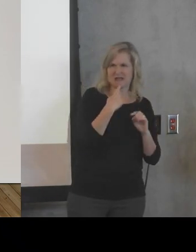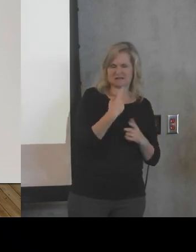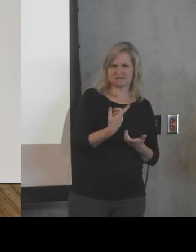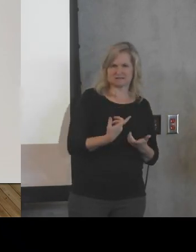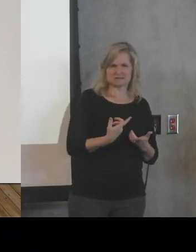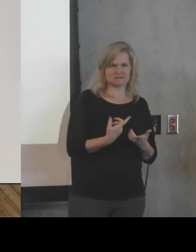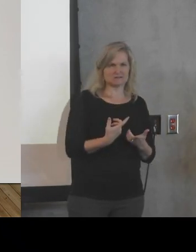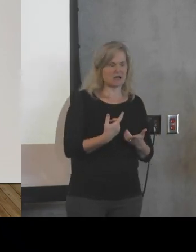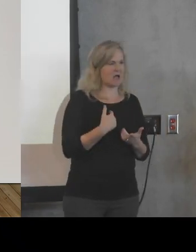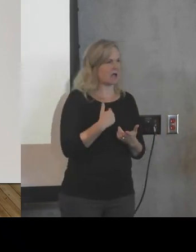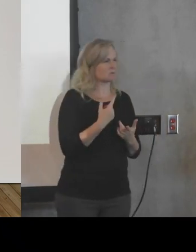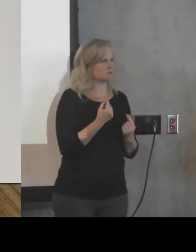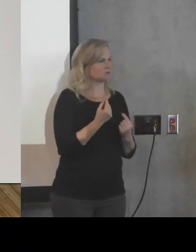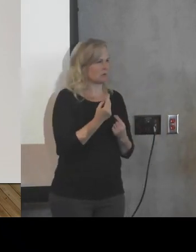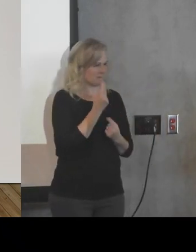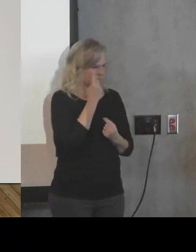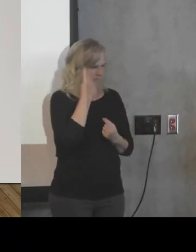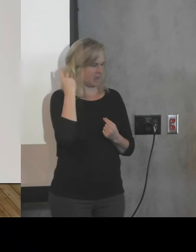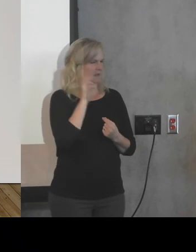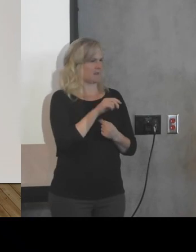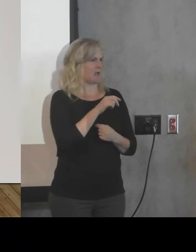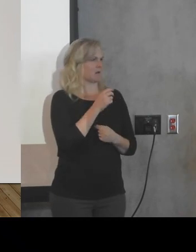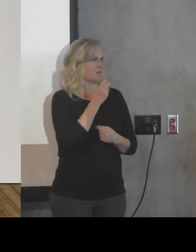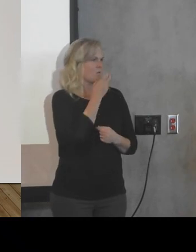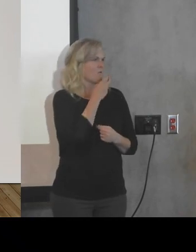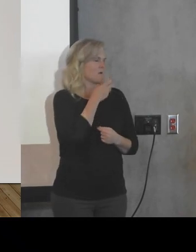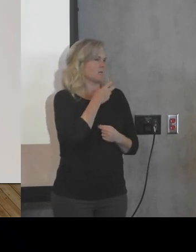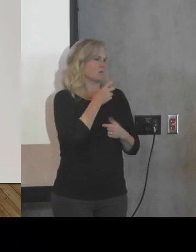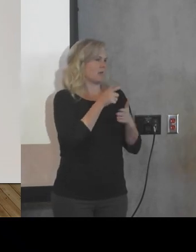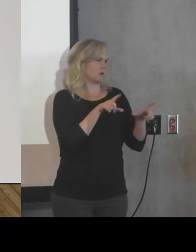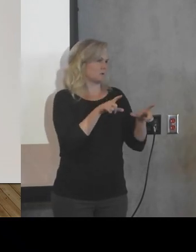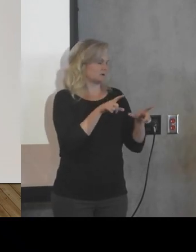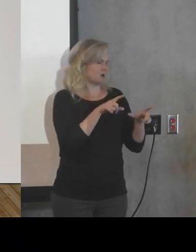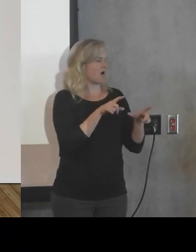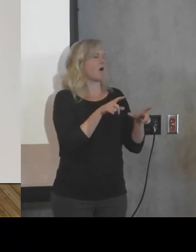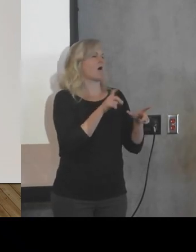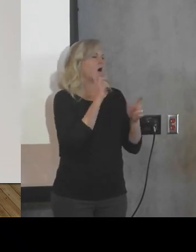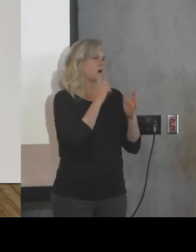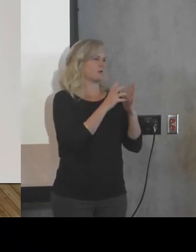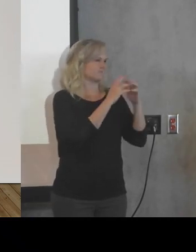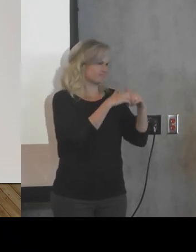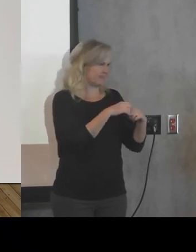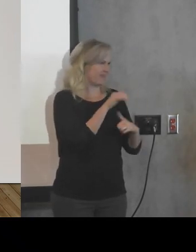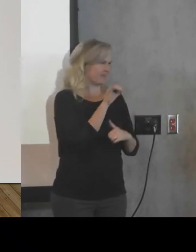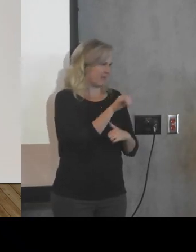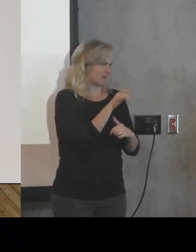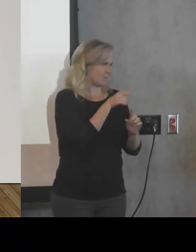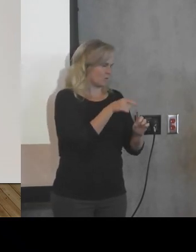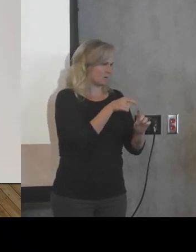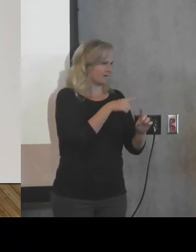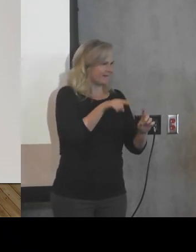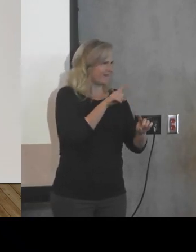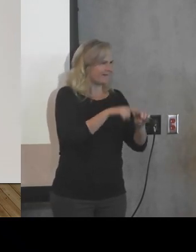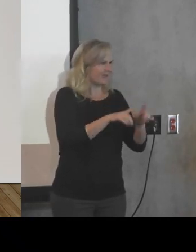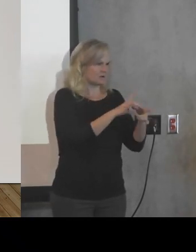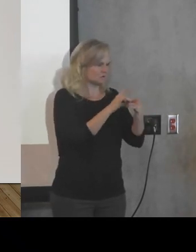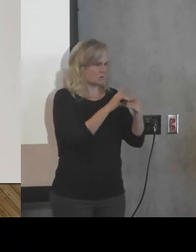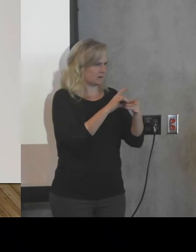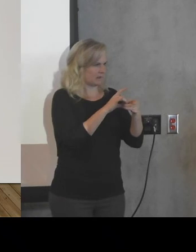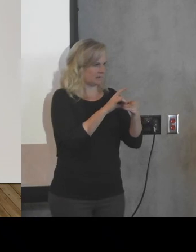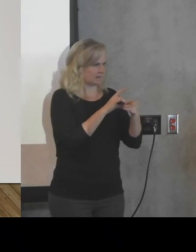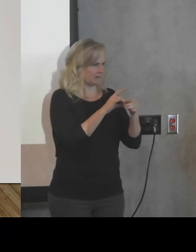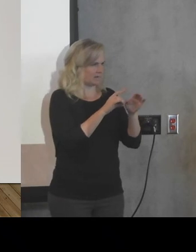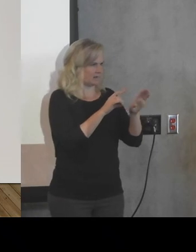will often look back at this oral language piece and find a breakdown there. They're not able to associate that the picture of a